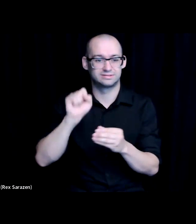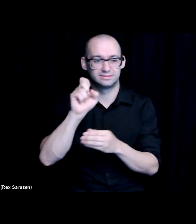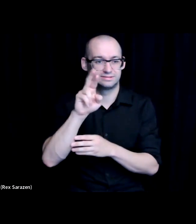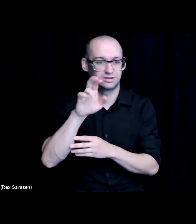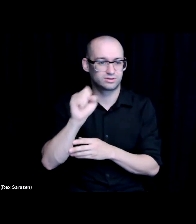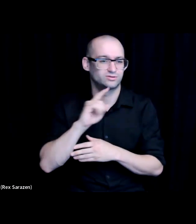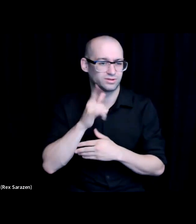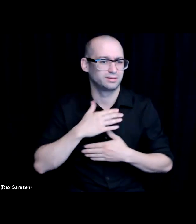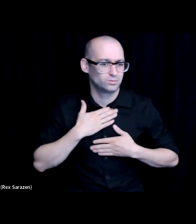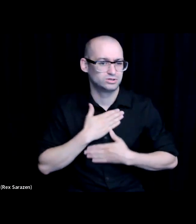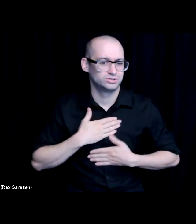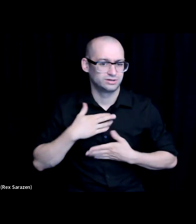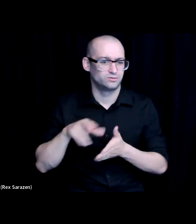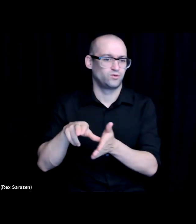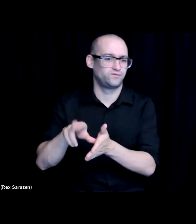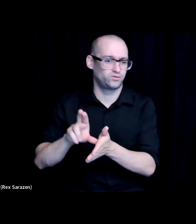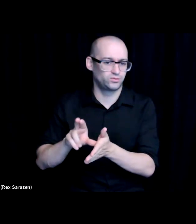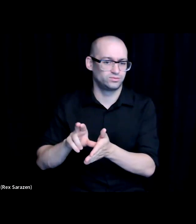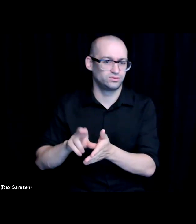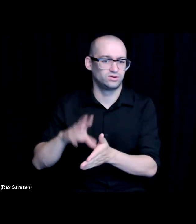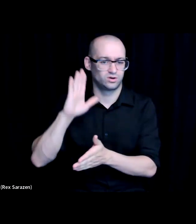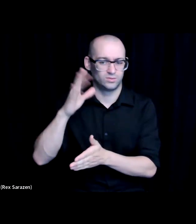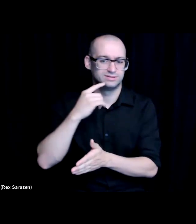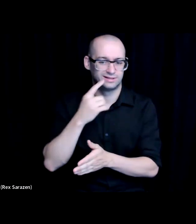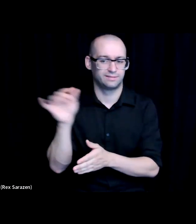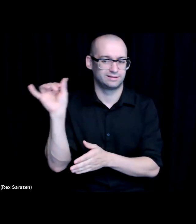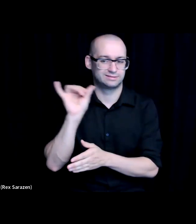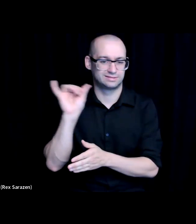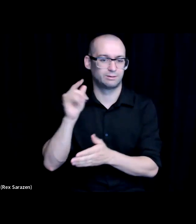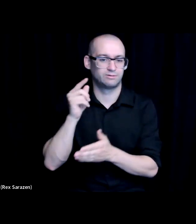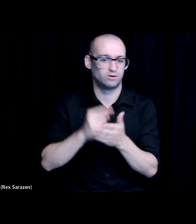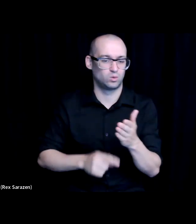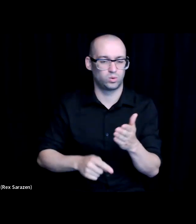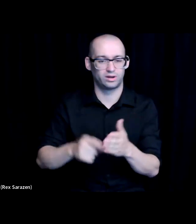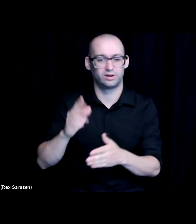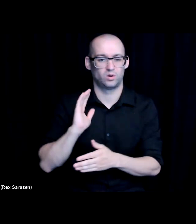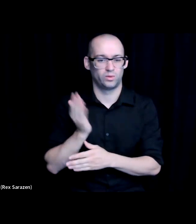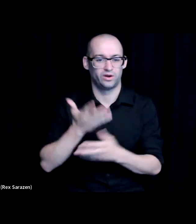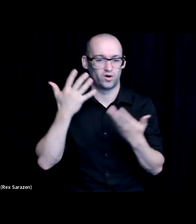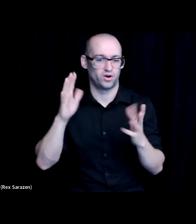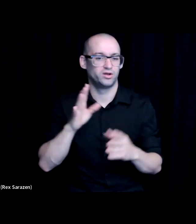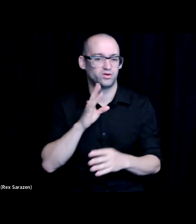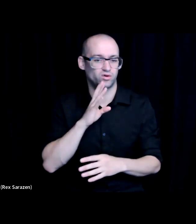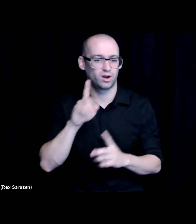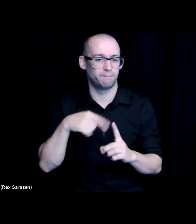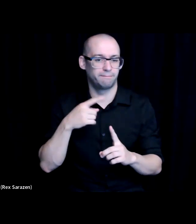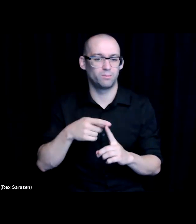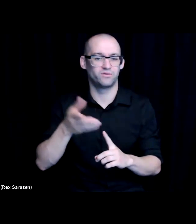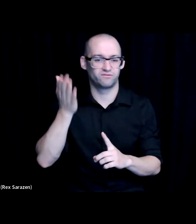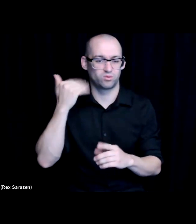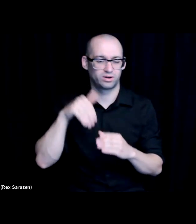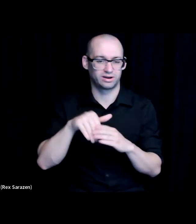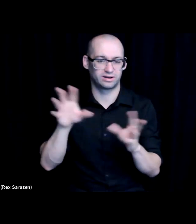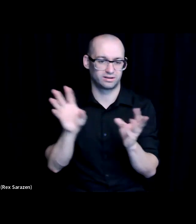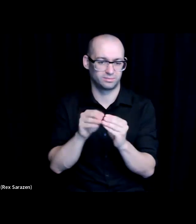the recap. And I will echo certainly some of what we have already talked about early in this meeting.